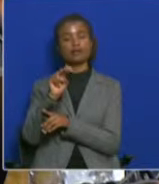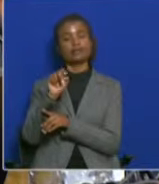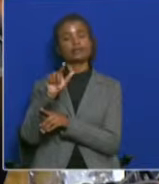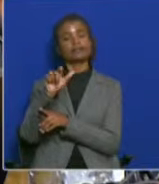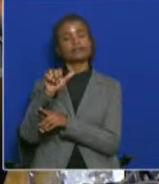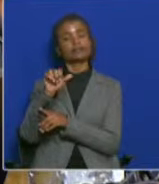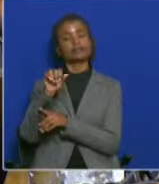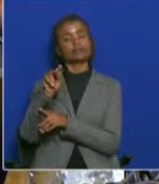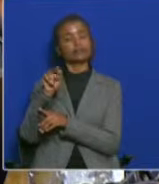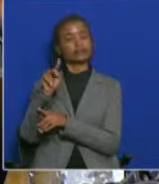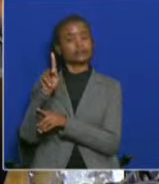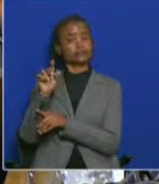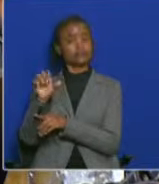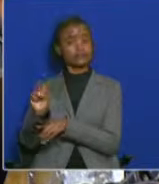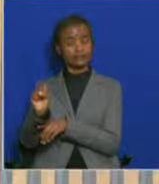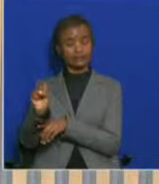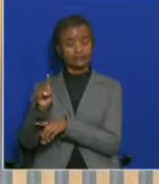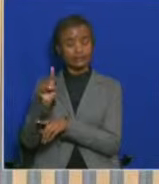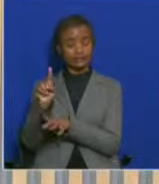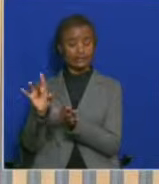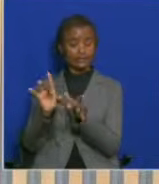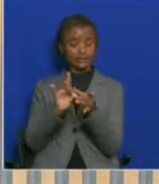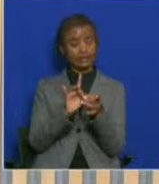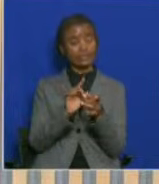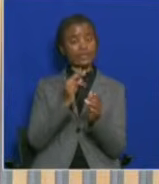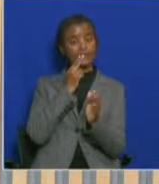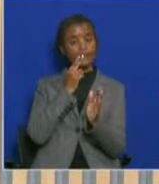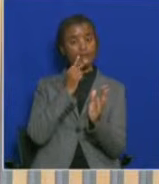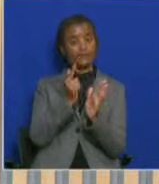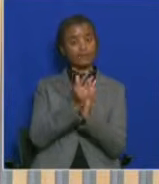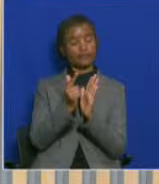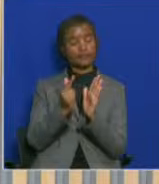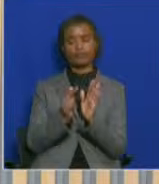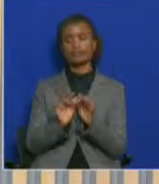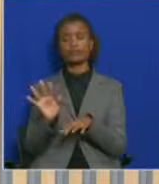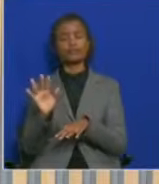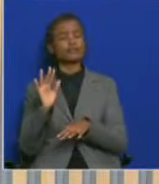Ms. Hassan, maybe for the record, you should say who deposed to the affidavit.